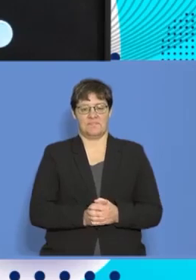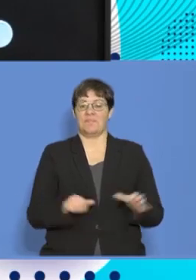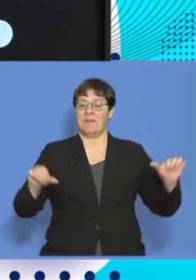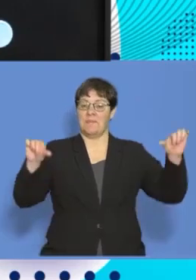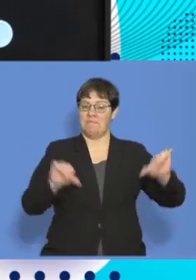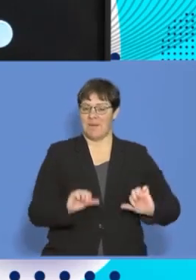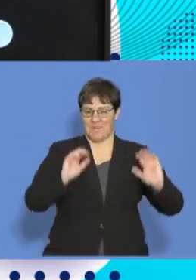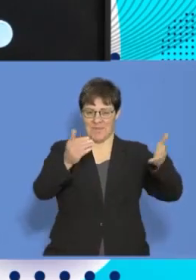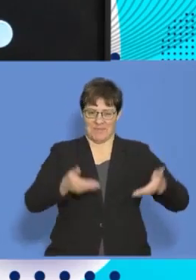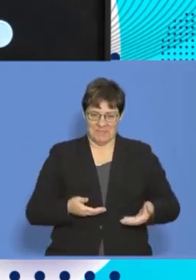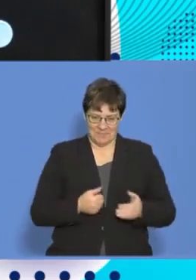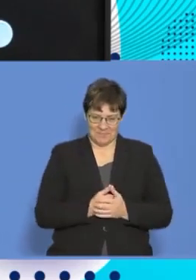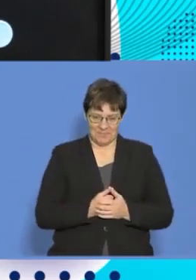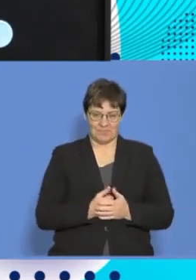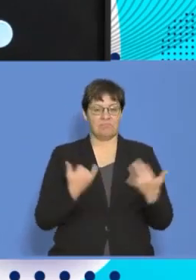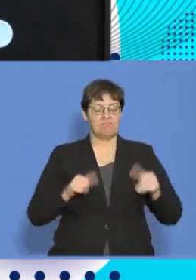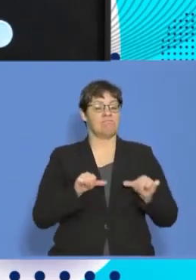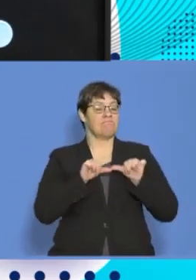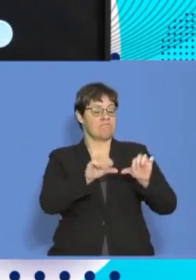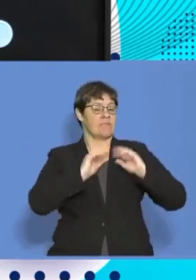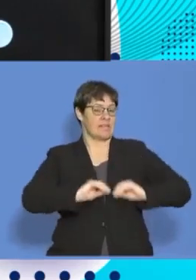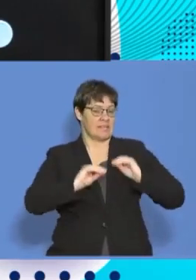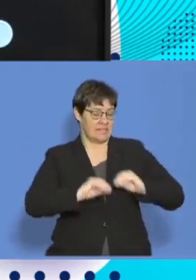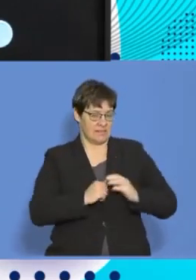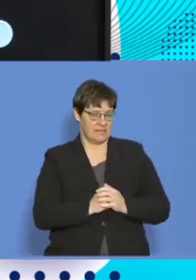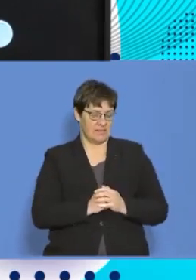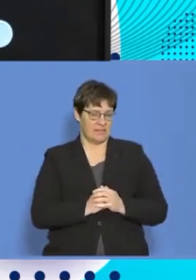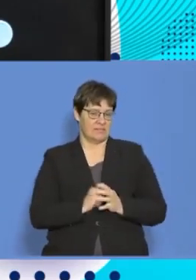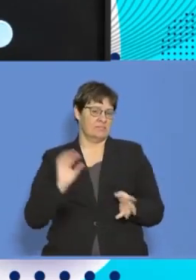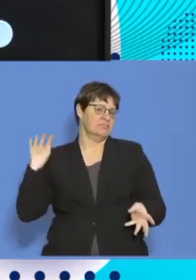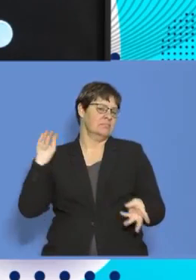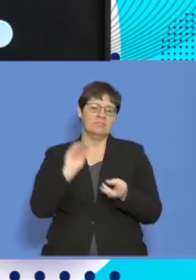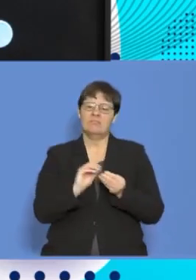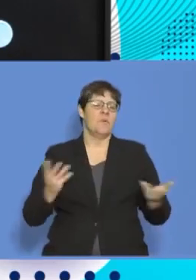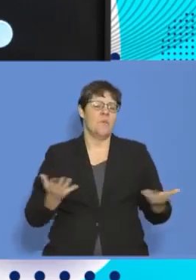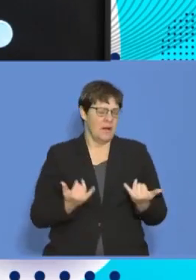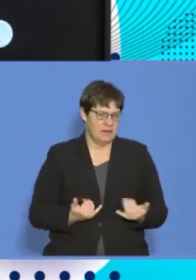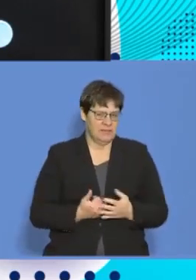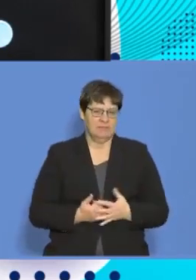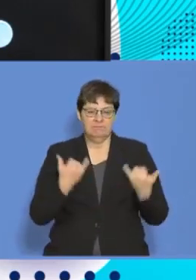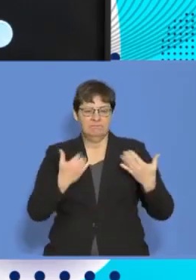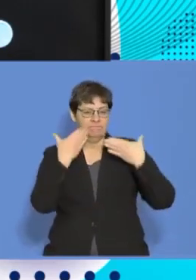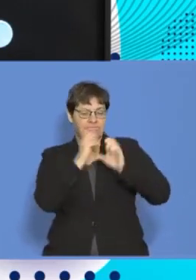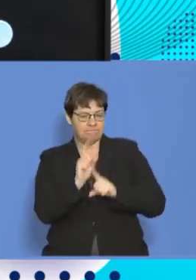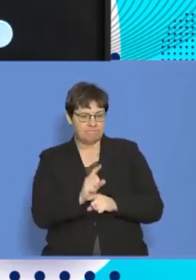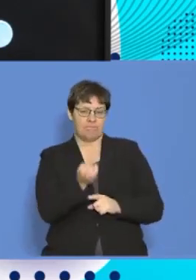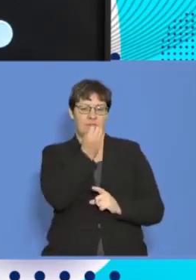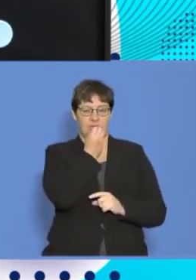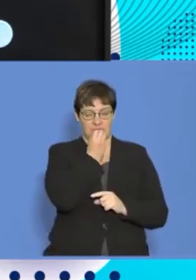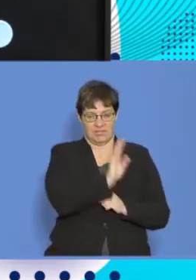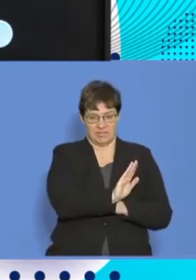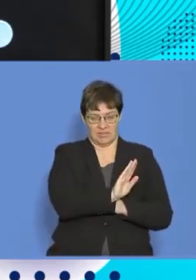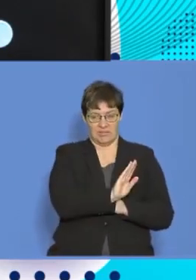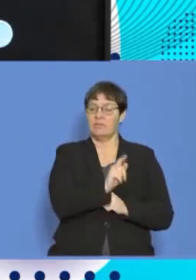Welcome back, Life Science learners. Let's continue with our lesson. A recap of where we are. Today we're focusing on nutrition, and